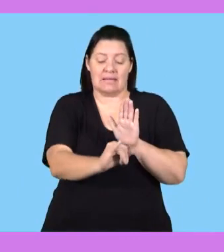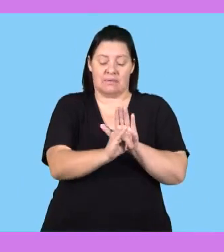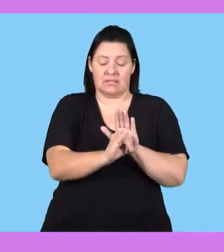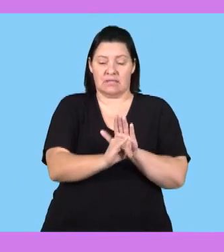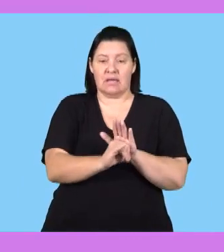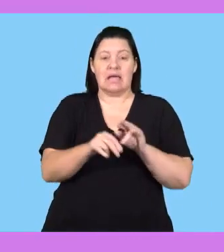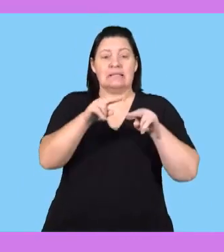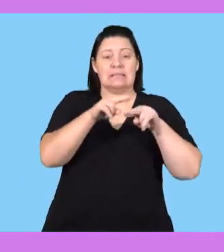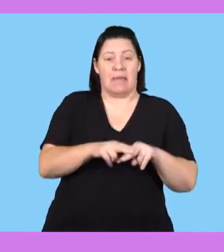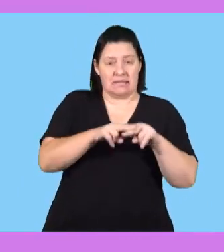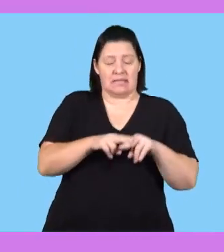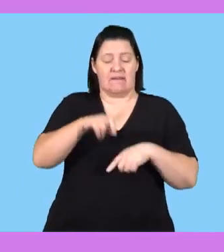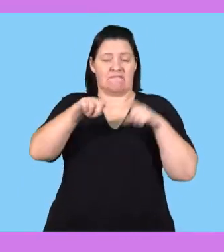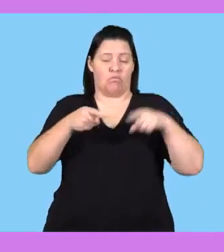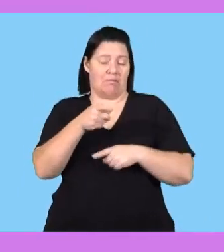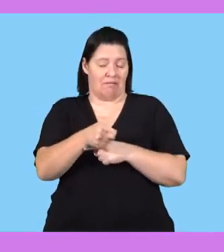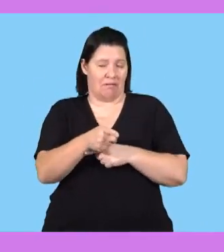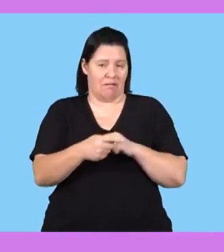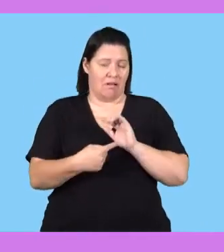identifying dependent variables from the graph,